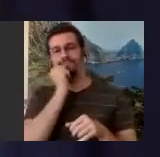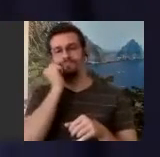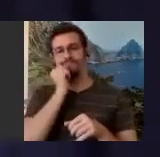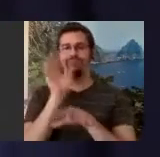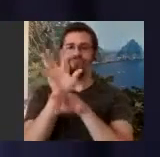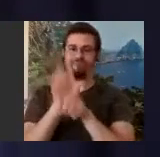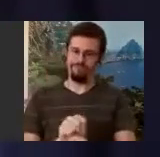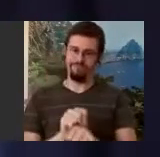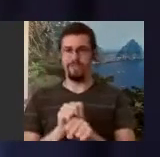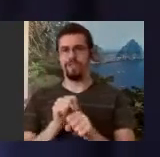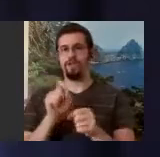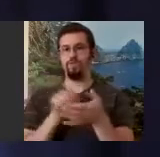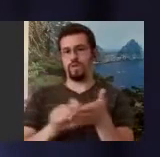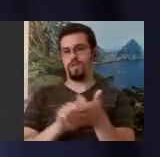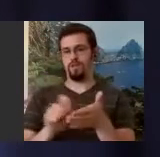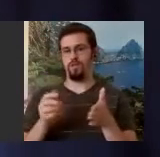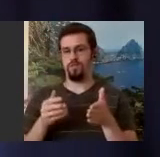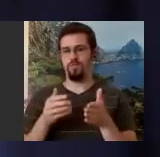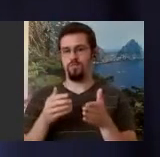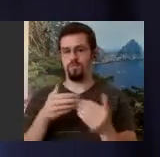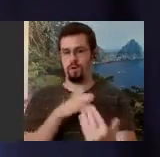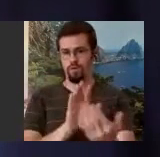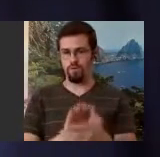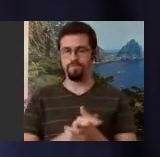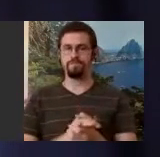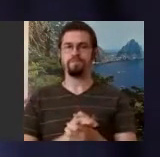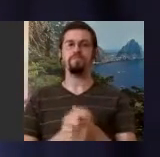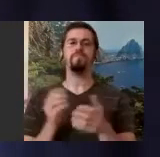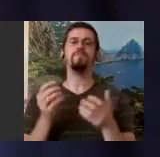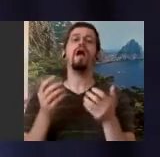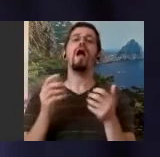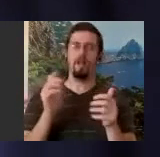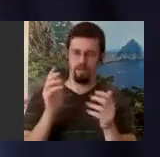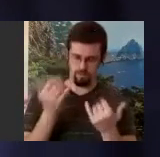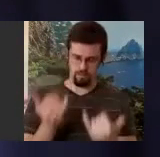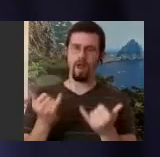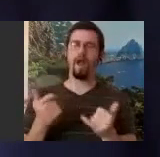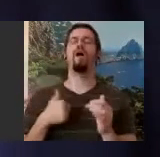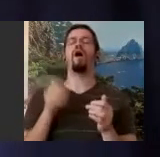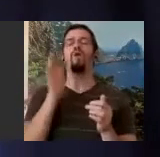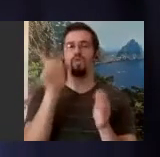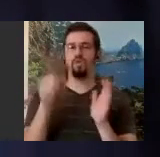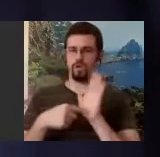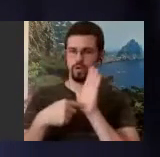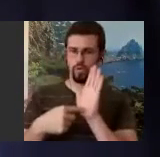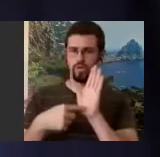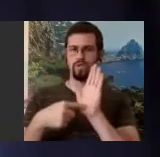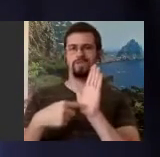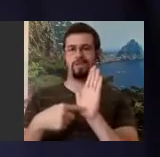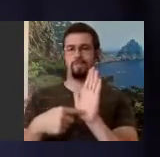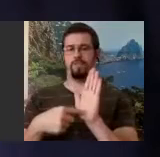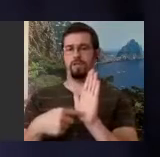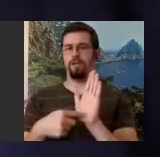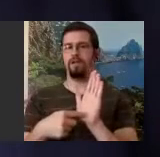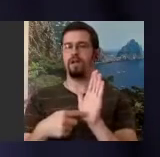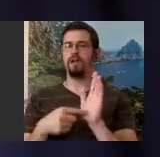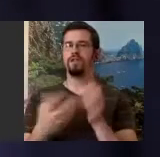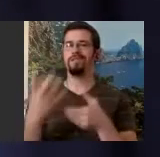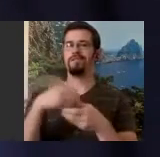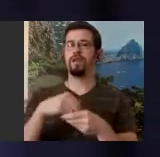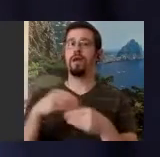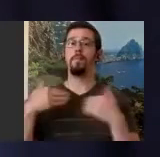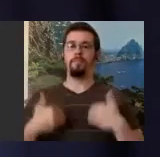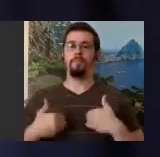pitch and rhythm. And I want to show an example of a piece of music that incorporates bodily gesture.